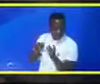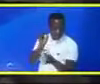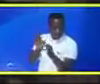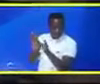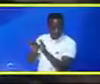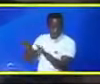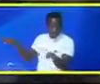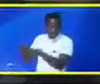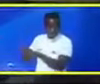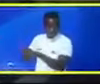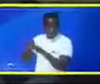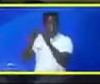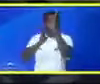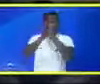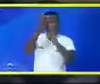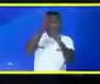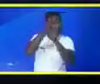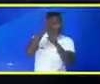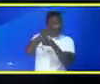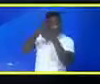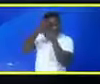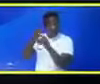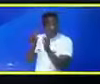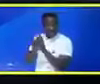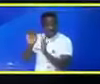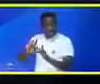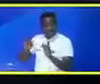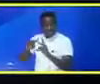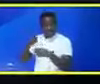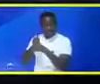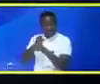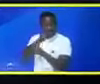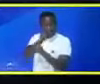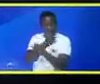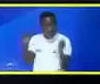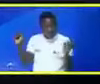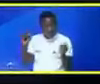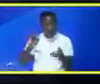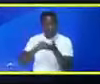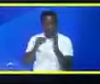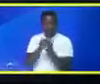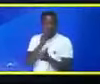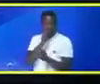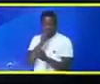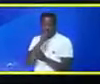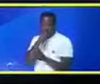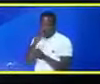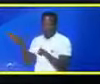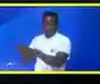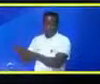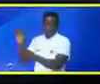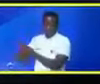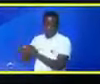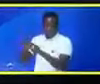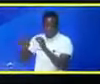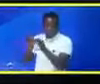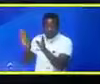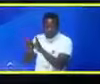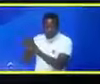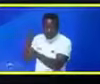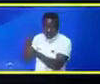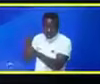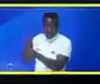was closed by God as a system of mercy to keep you safe, then you keep it closed. But if that door is